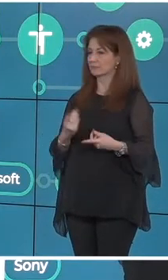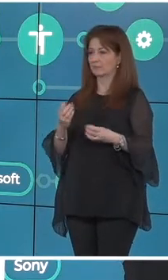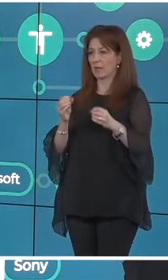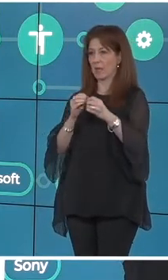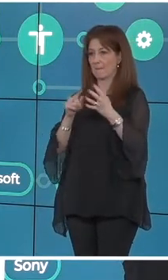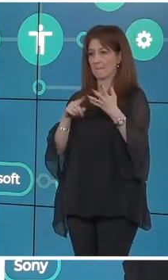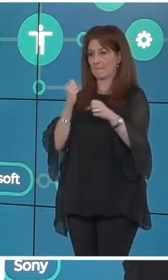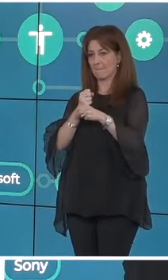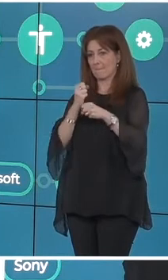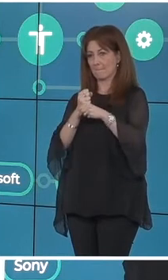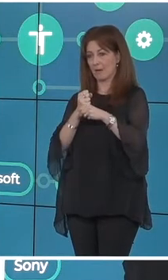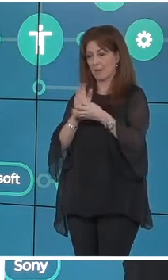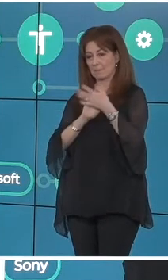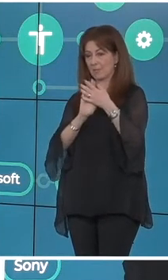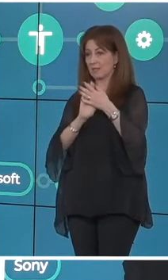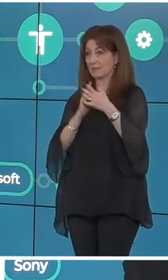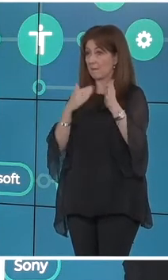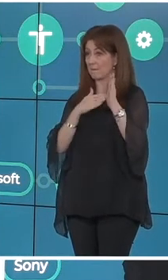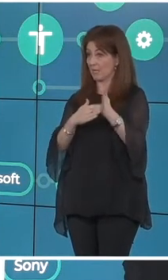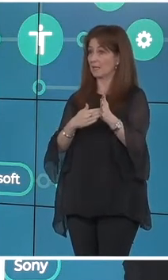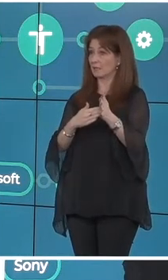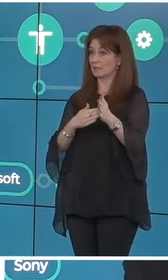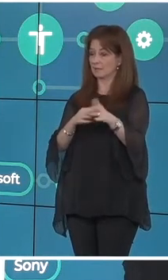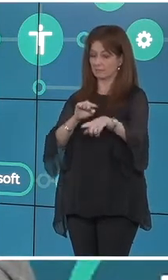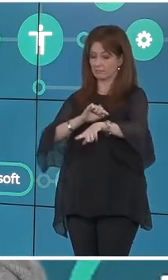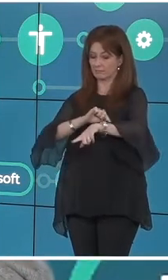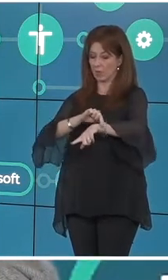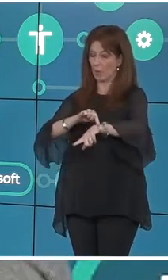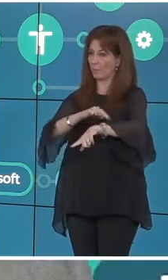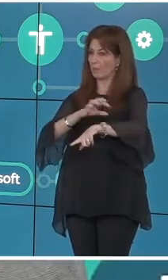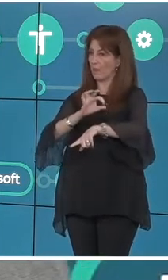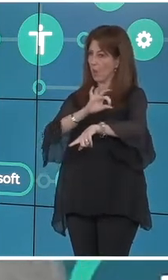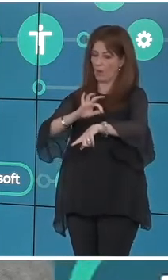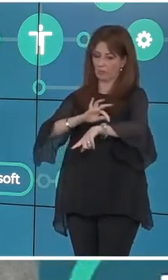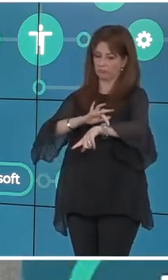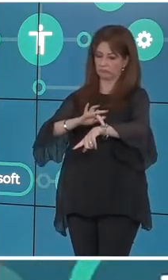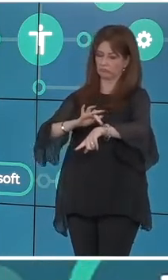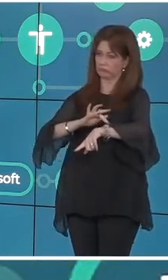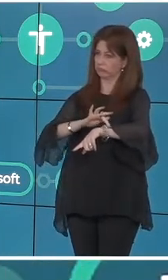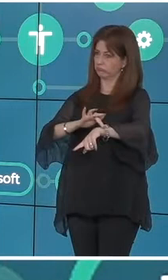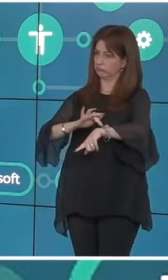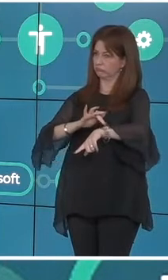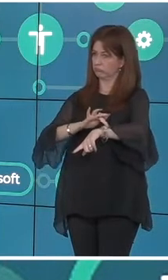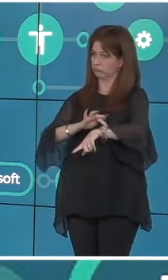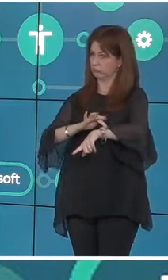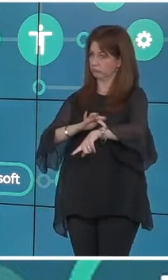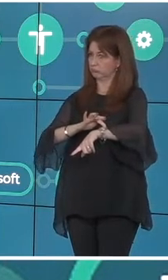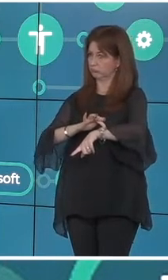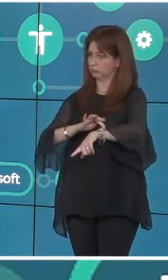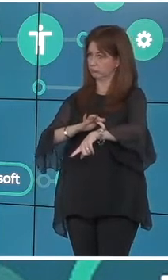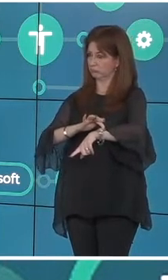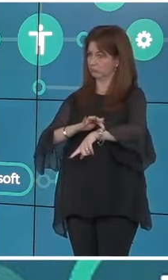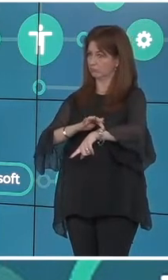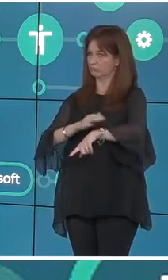on the face of it, and that's the minute. So wherever that ball bearing stops, that's the minute hand. And are you acting as a hand model right on